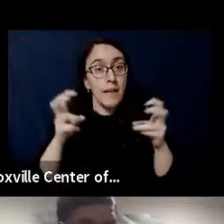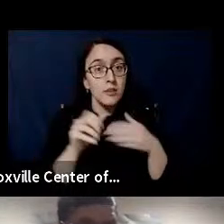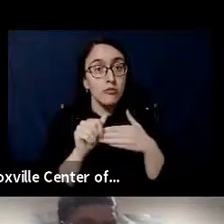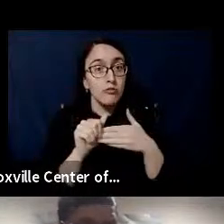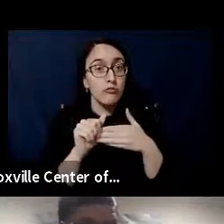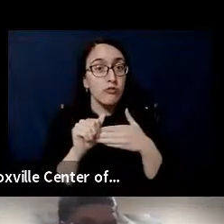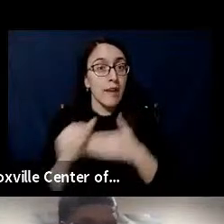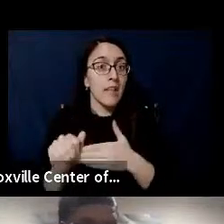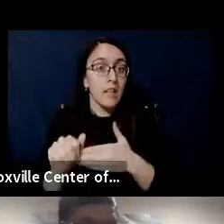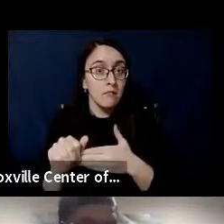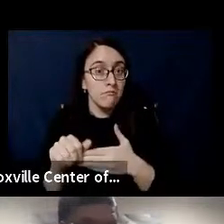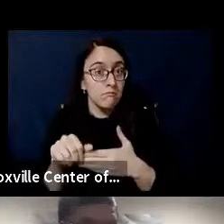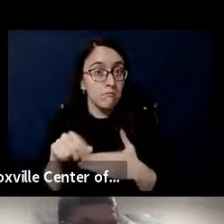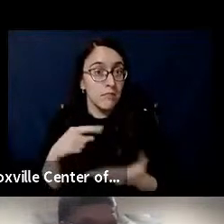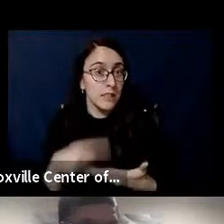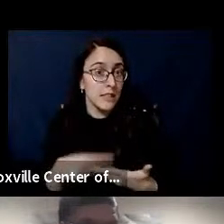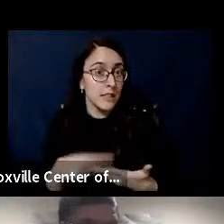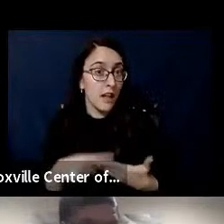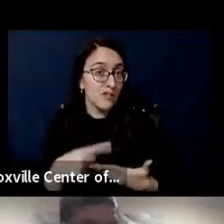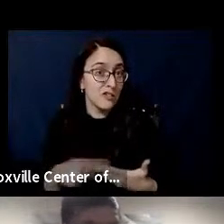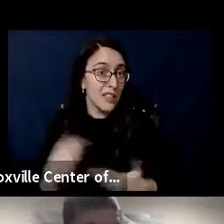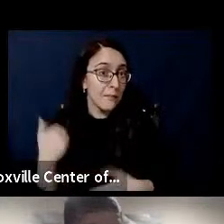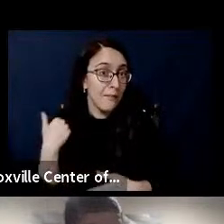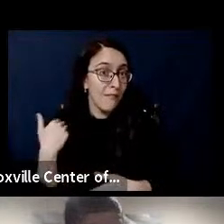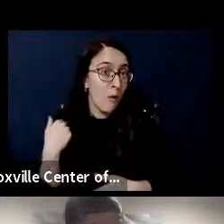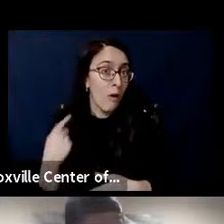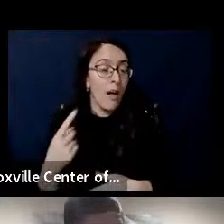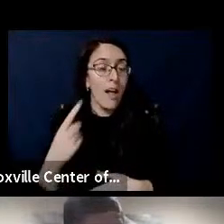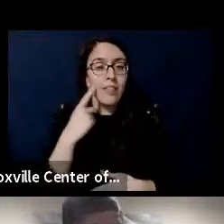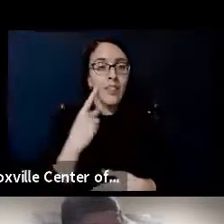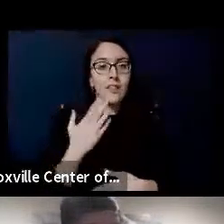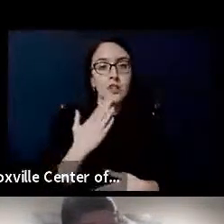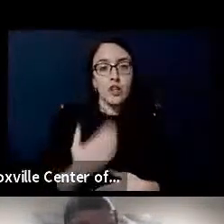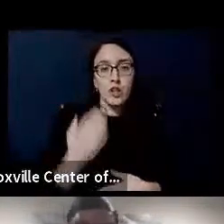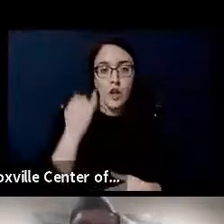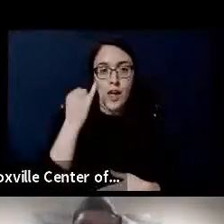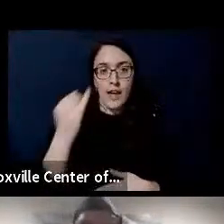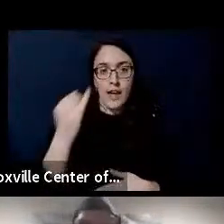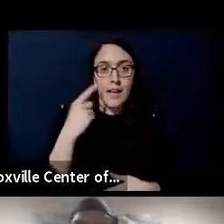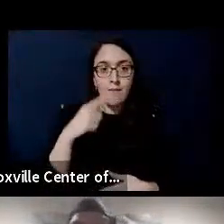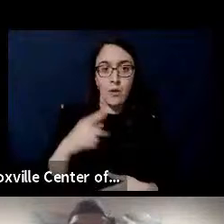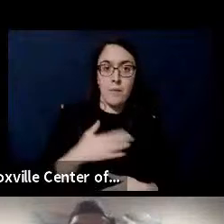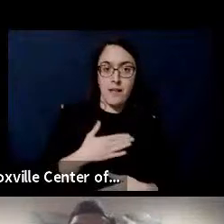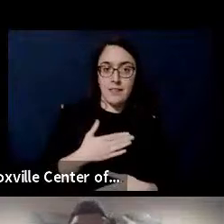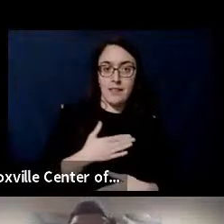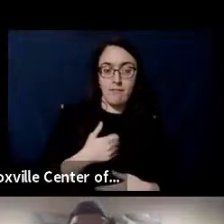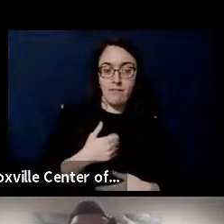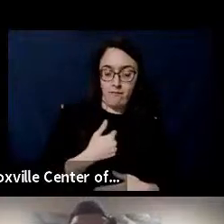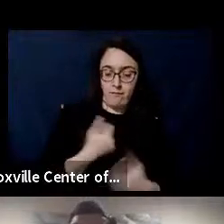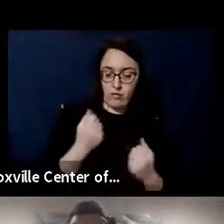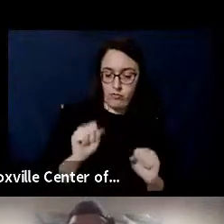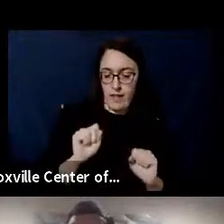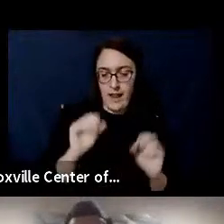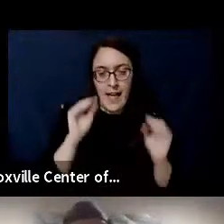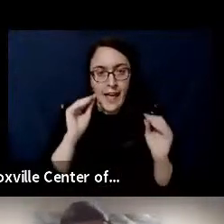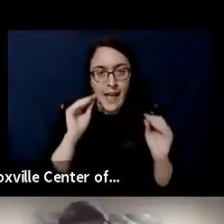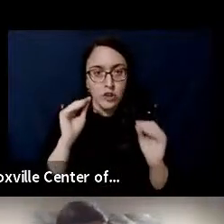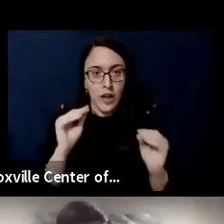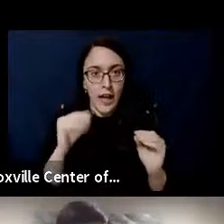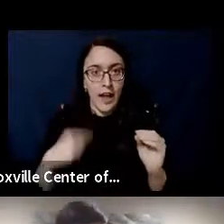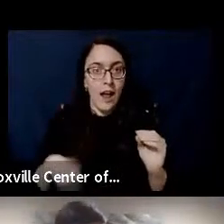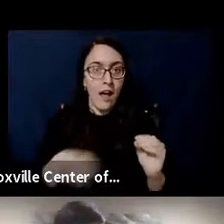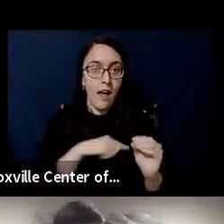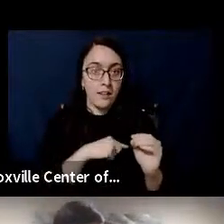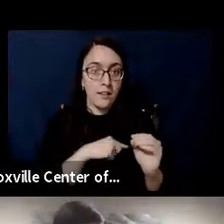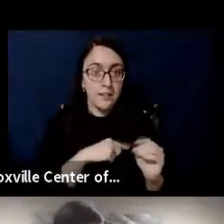past, that I think is a good idea myself for educating not only us as board members,